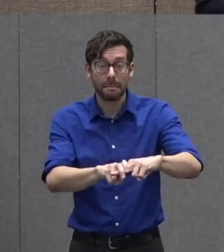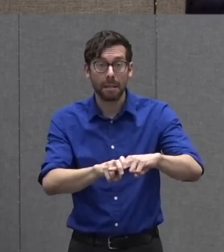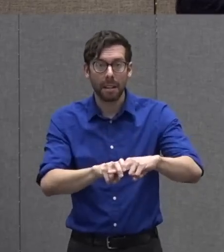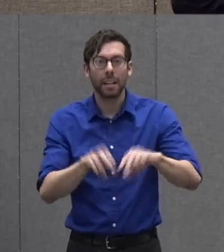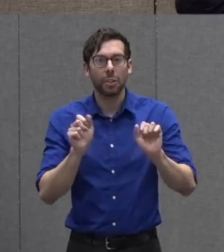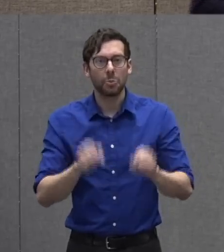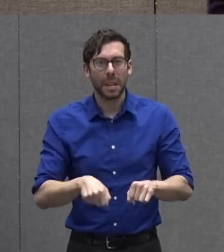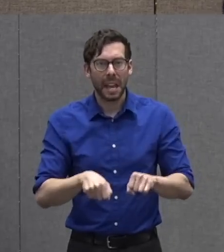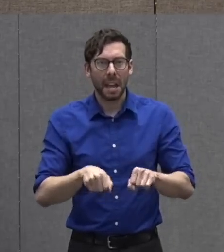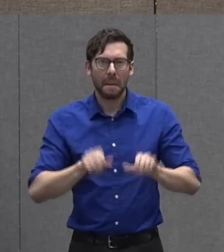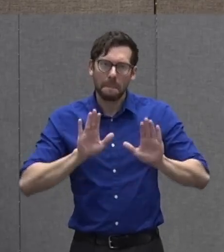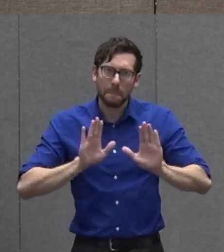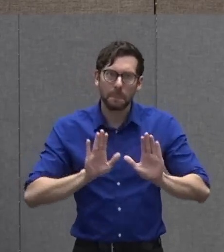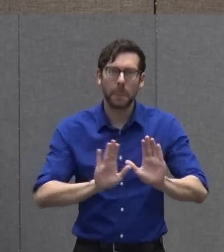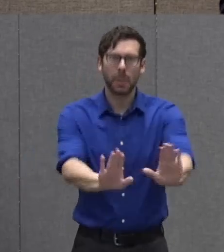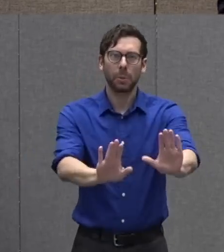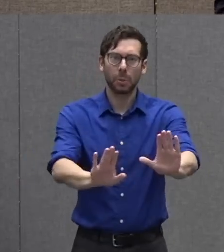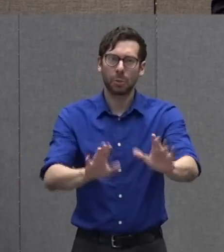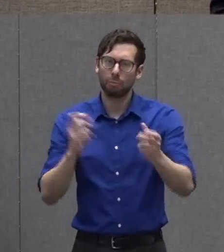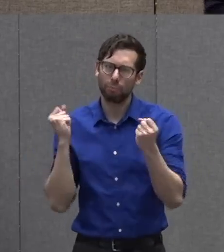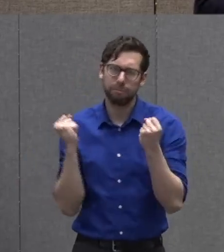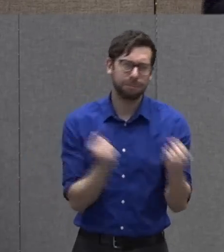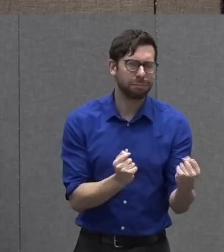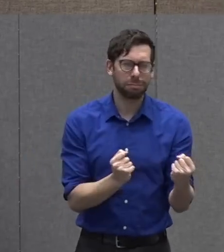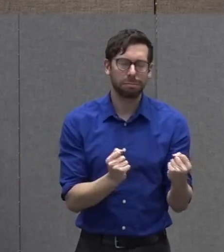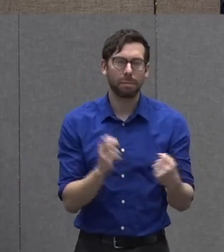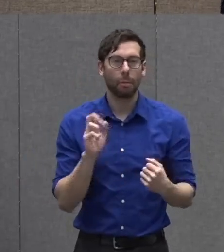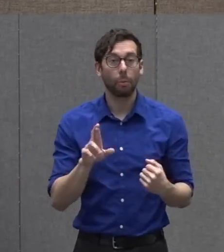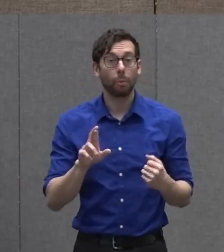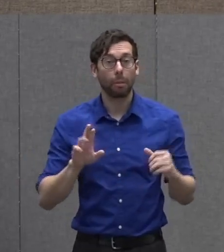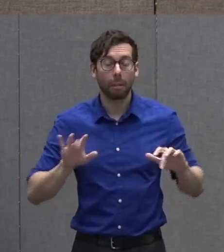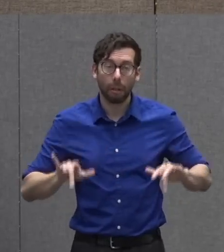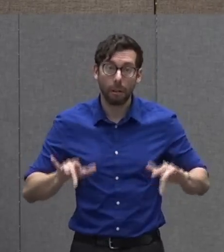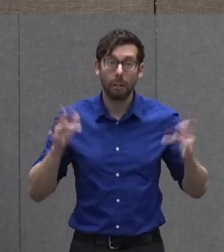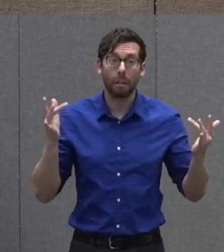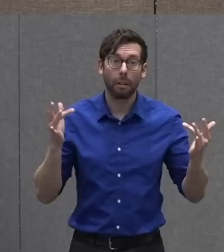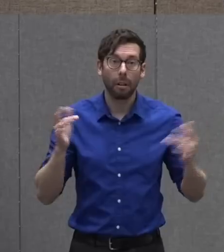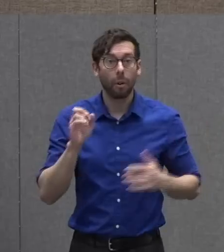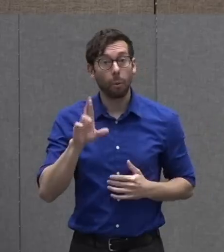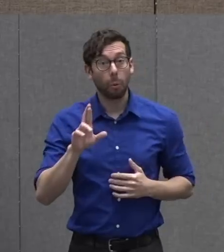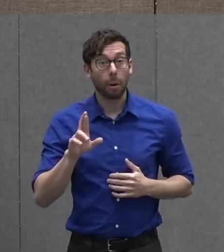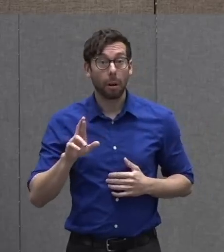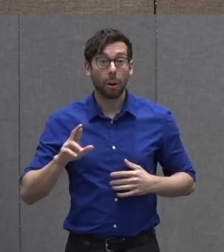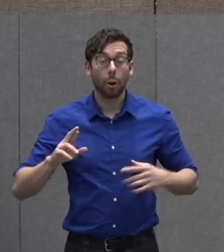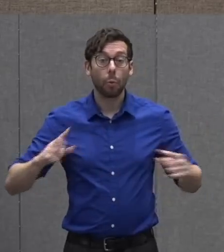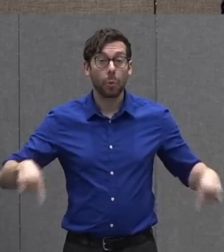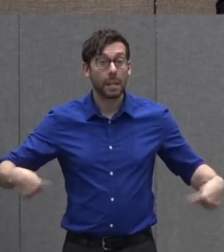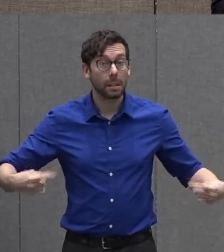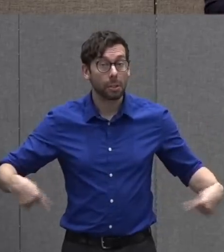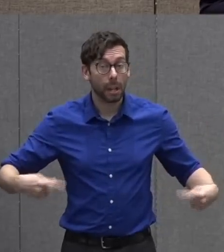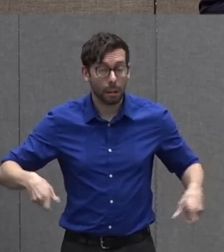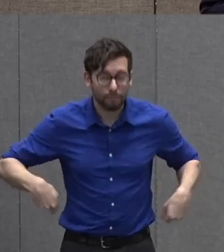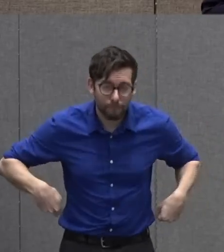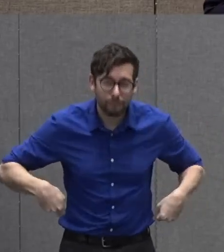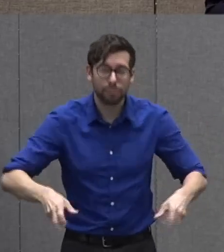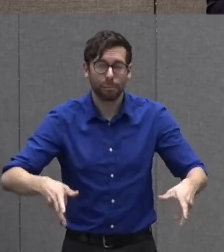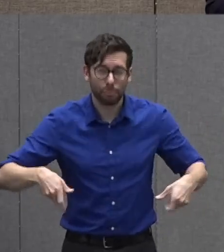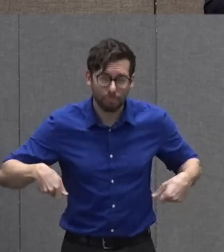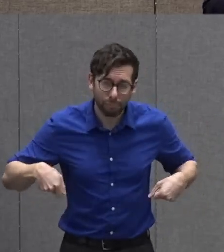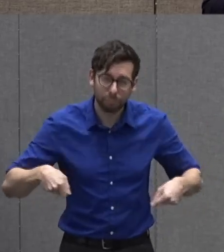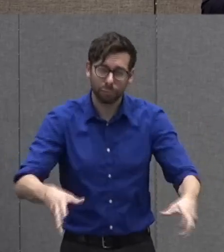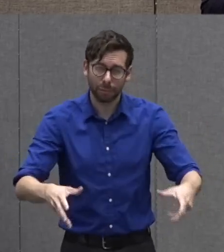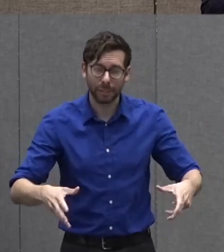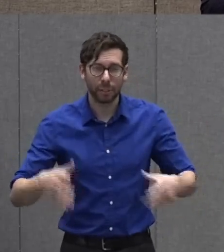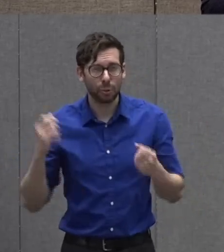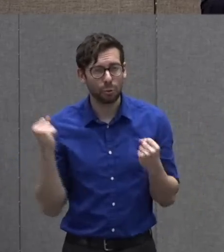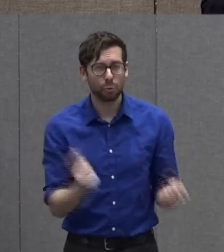swing, or you've pushed someone else in a rolling chair, in a wheelchair, a hard push. What would that feel